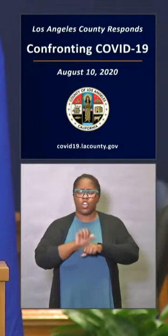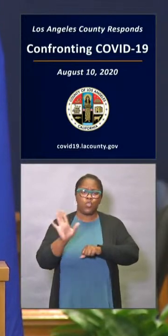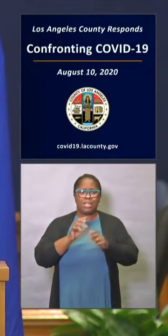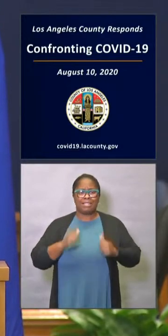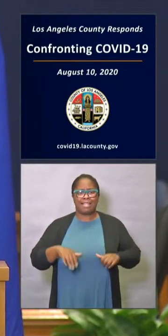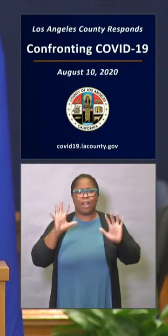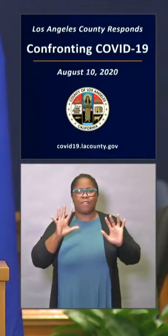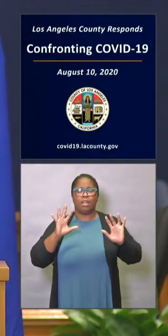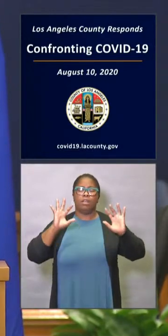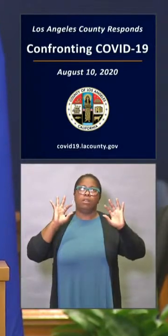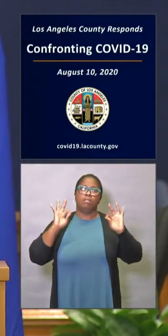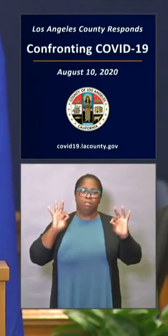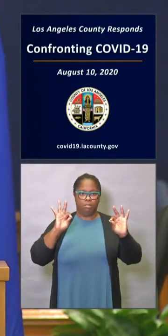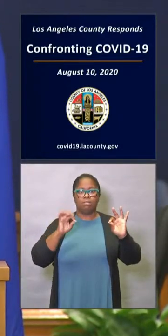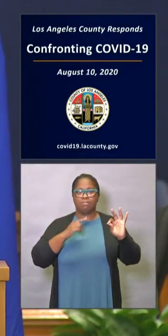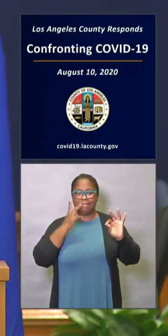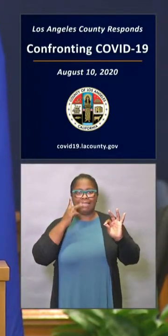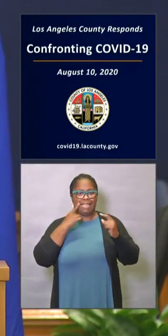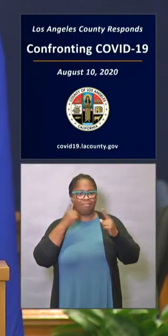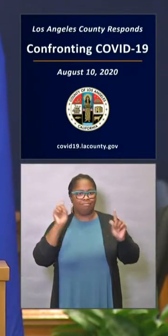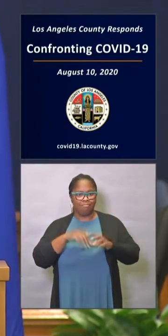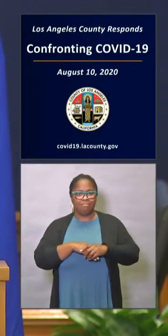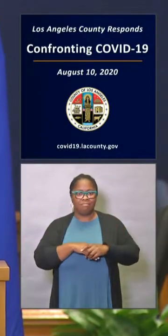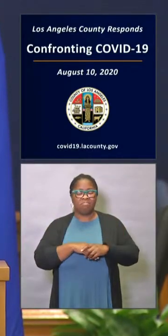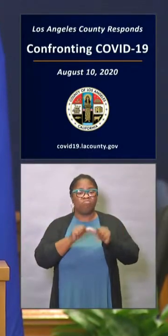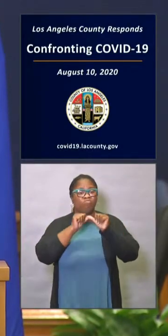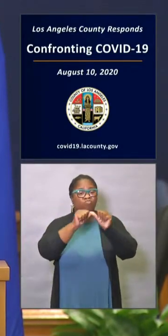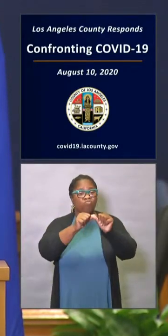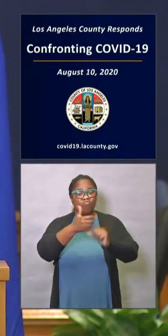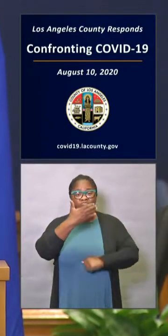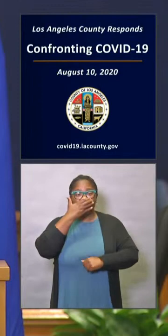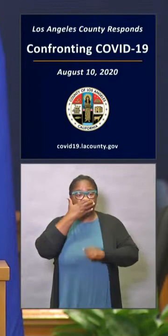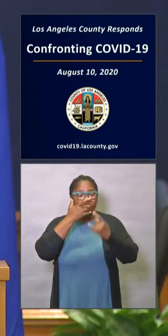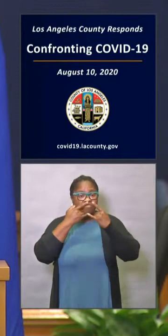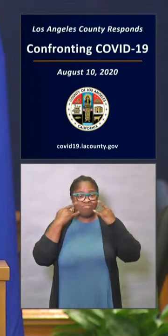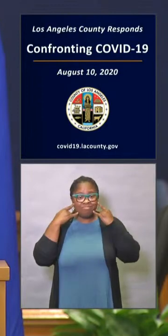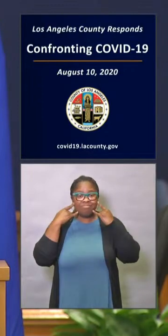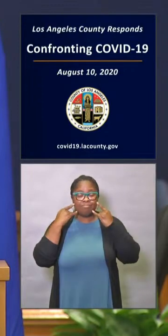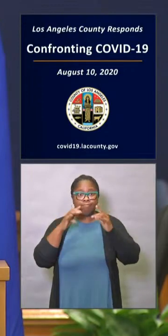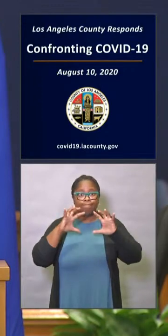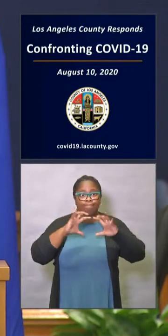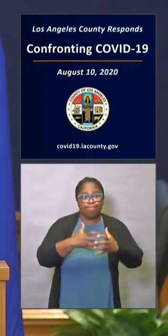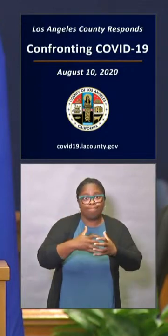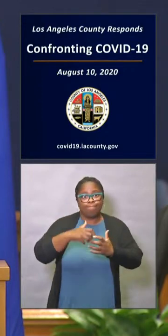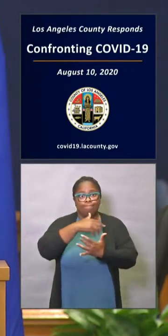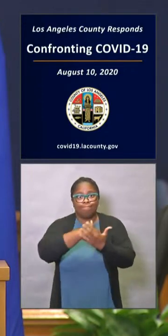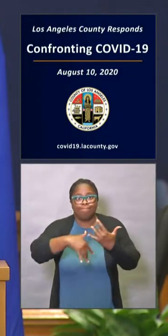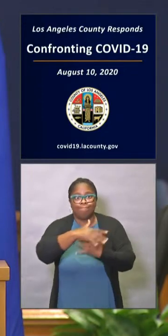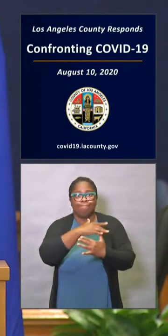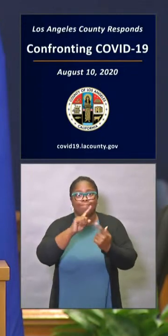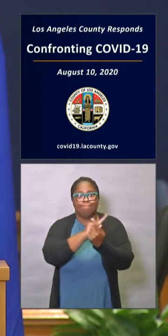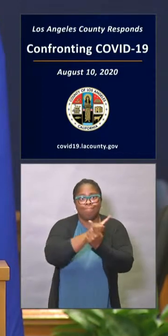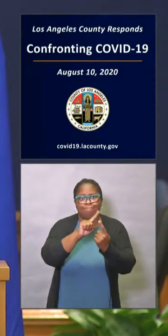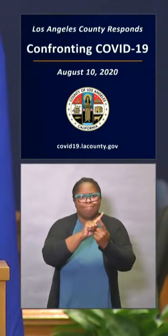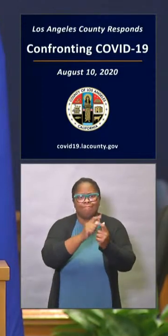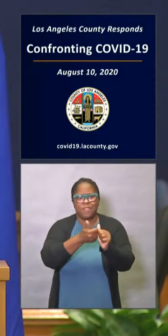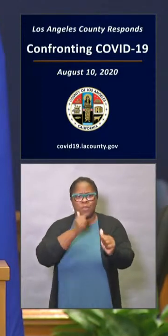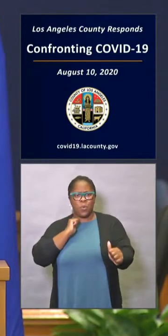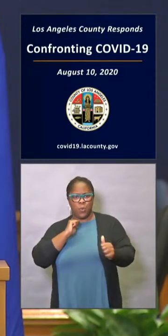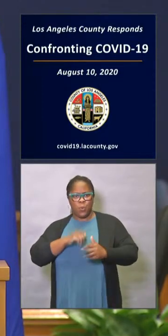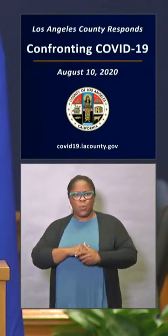sacrifices. Please continue to wear your face coverings, avoid crowds and gatherings, keep your